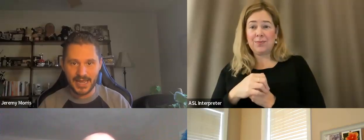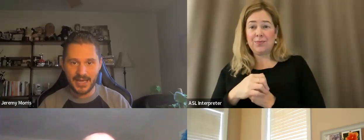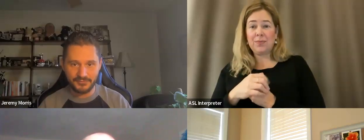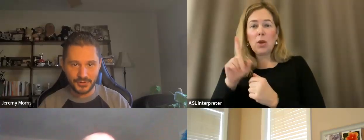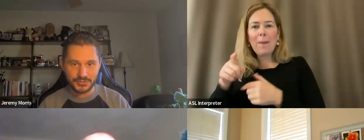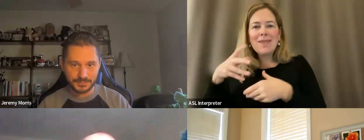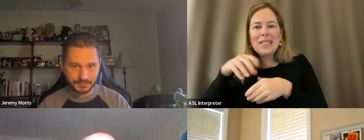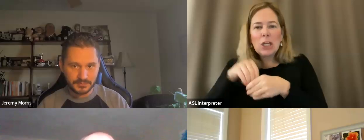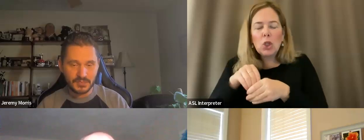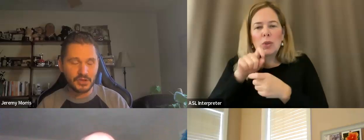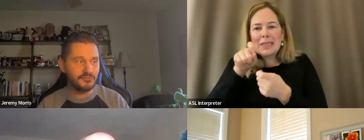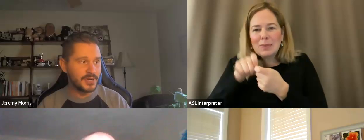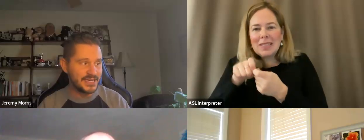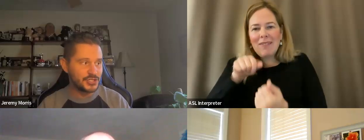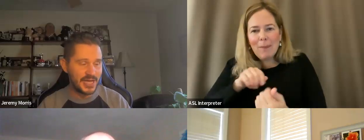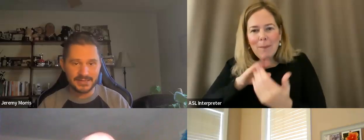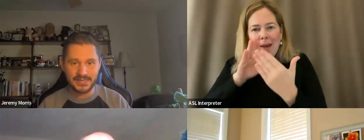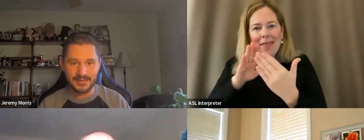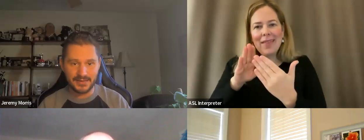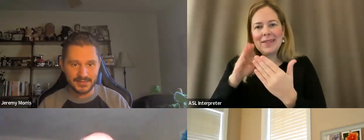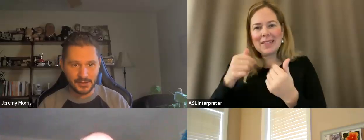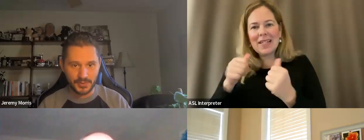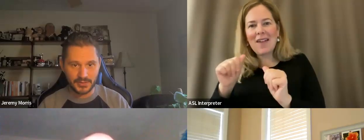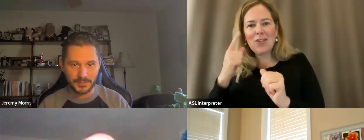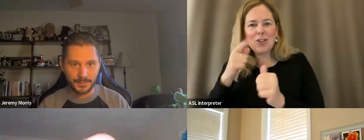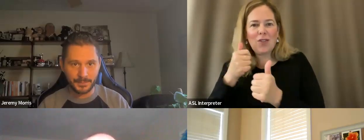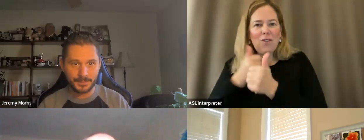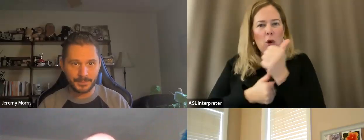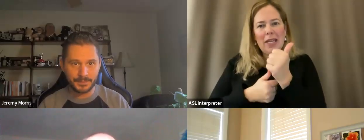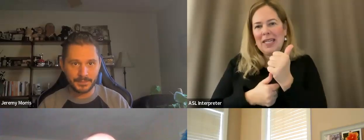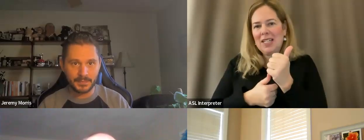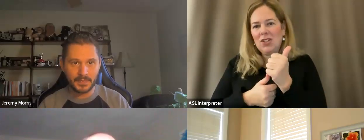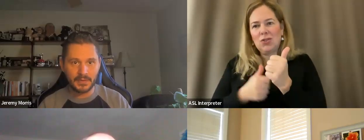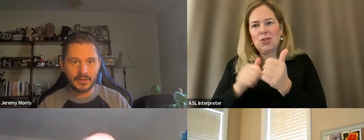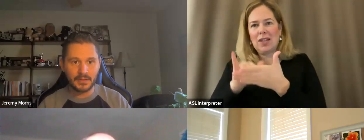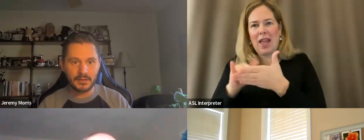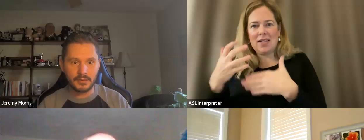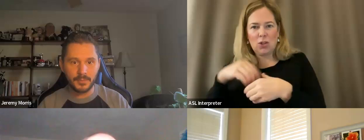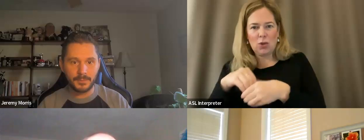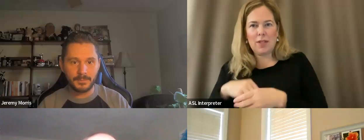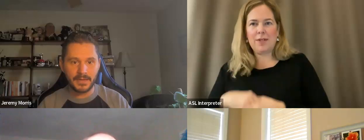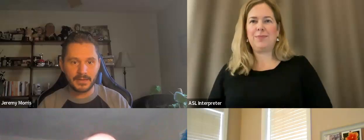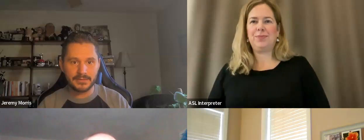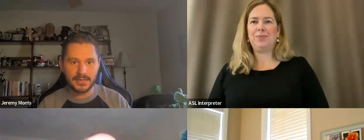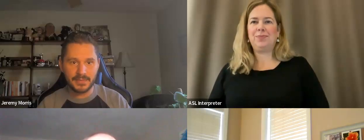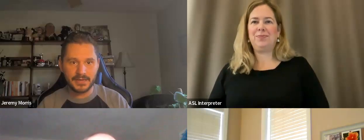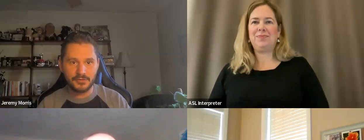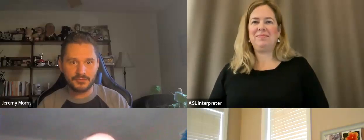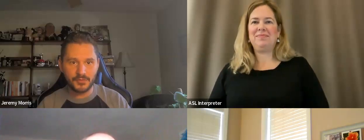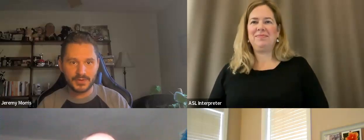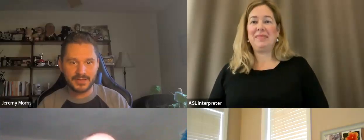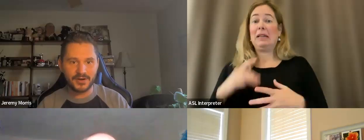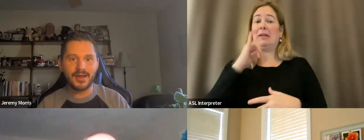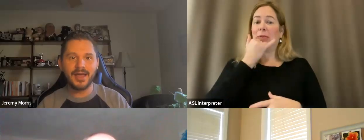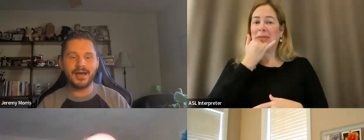methods and efforts for each entity that is included. Didn't mean to